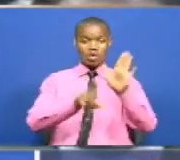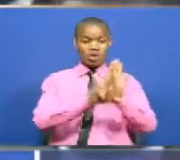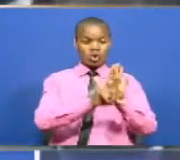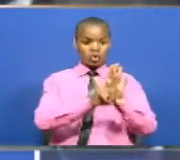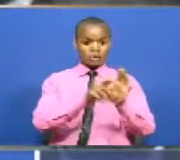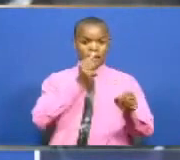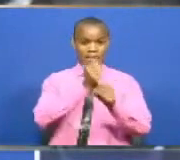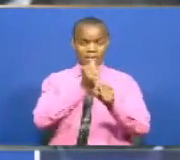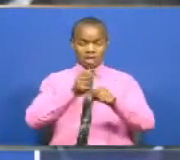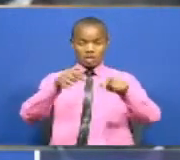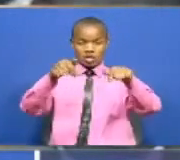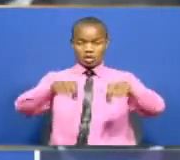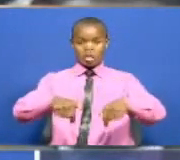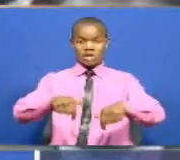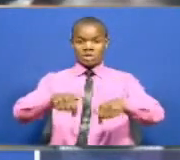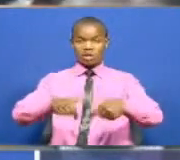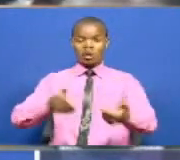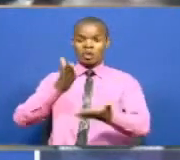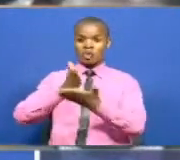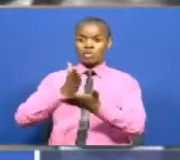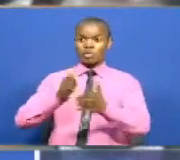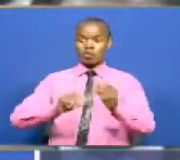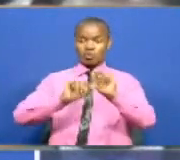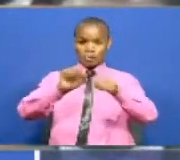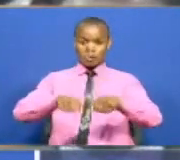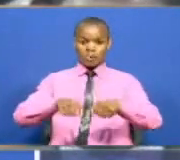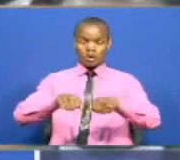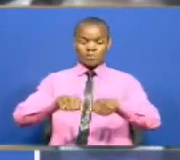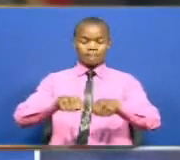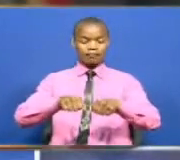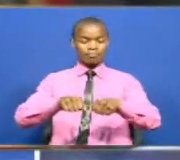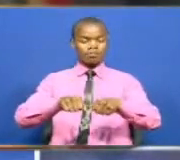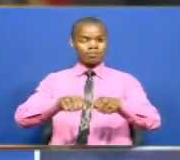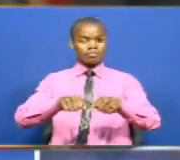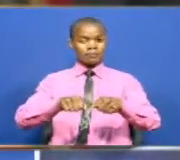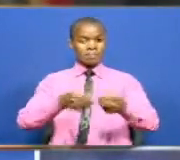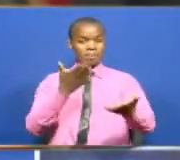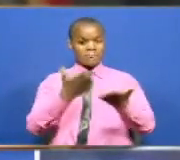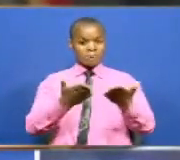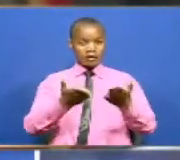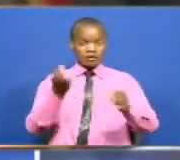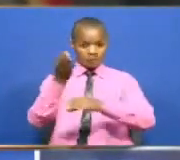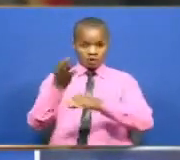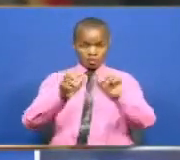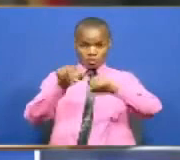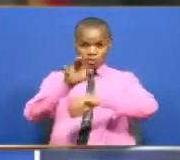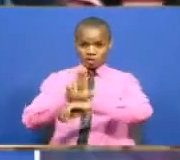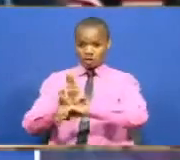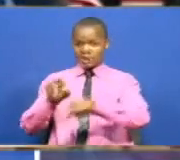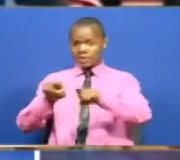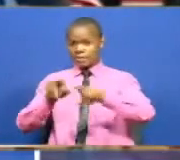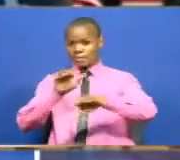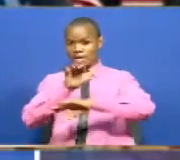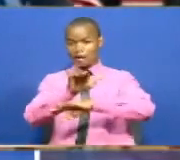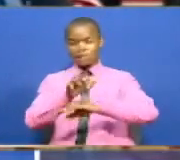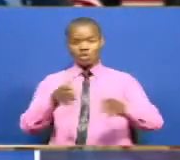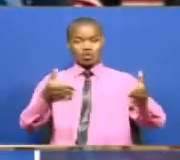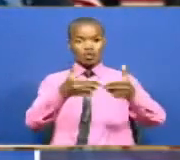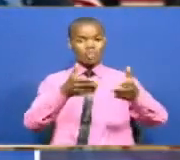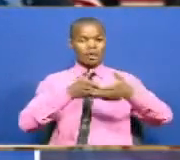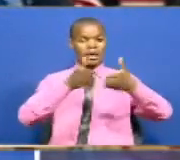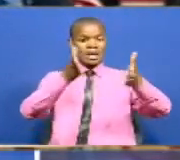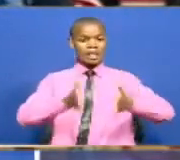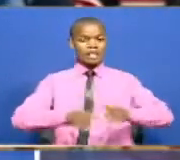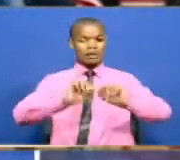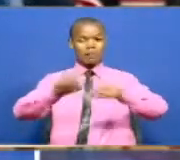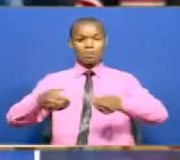today will tie your hands and your feet tomorrow. Oginde eyed the political class to de-escalate the high-octane